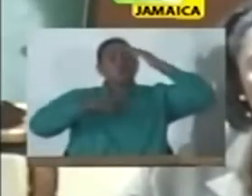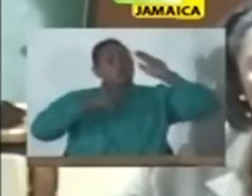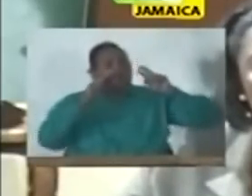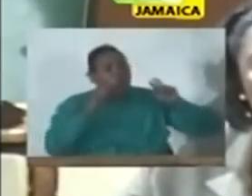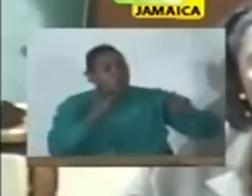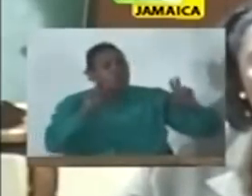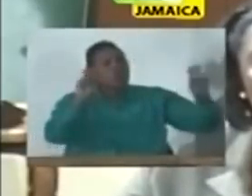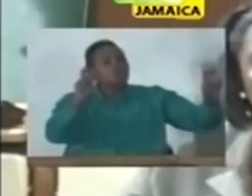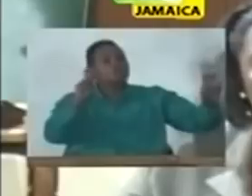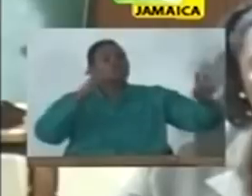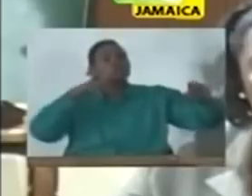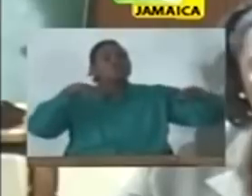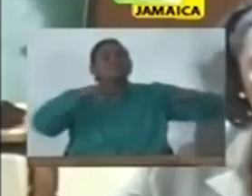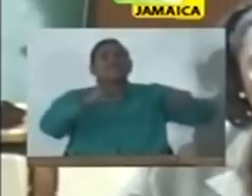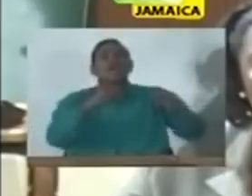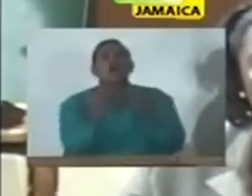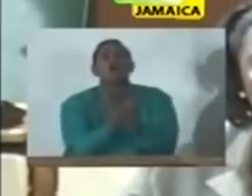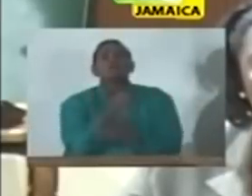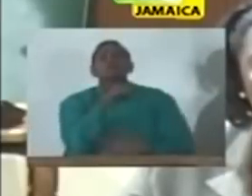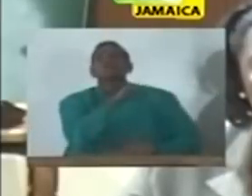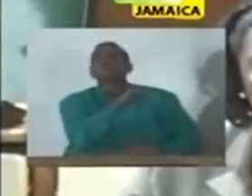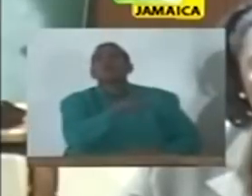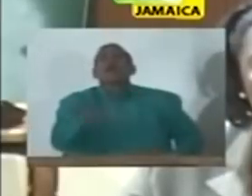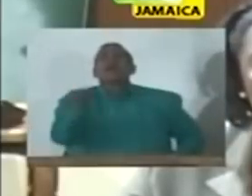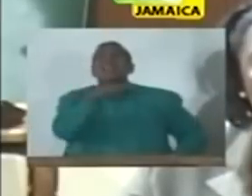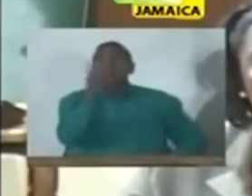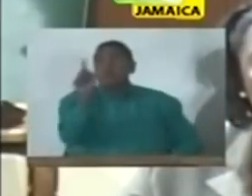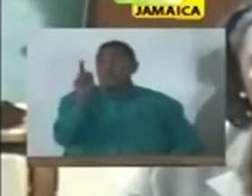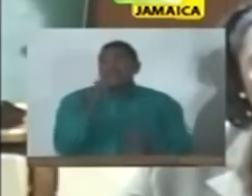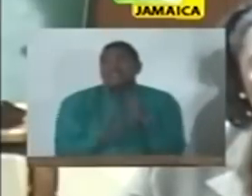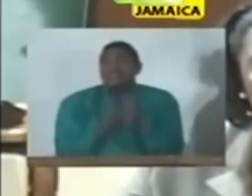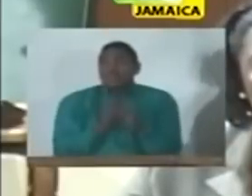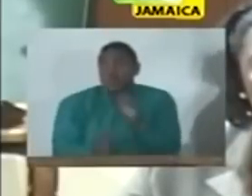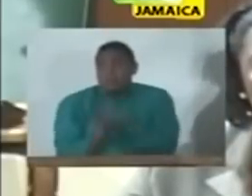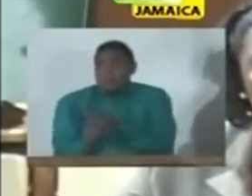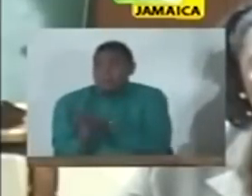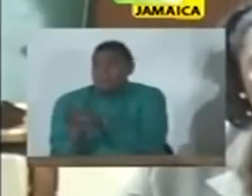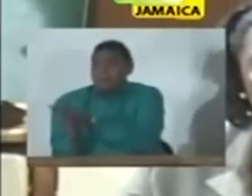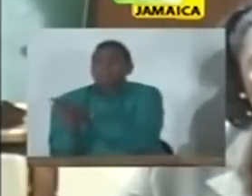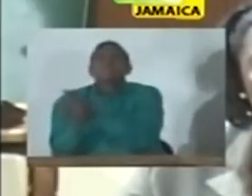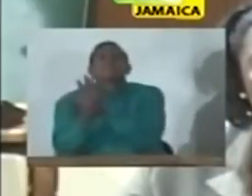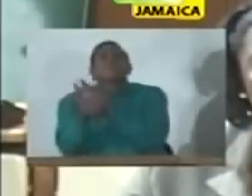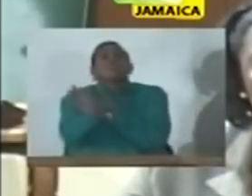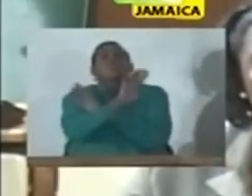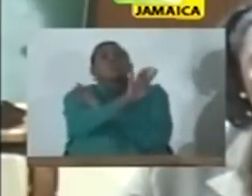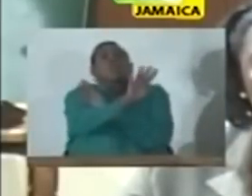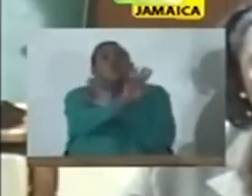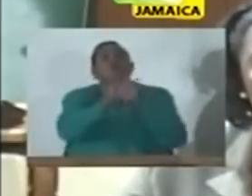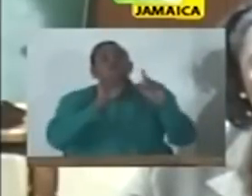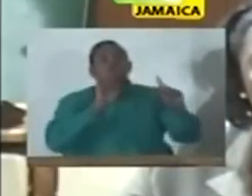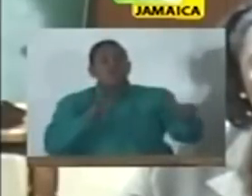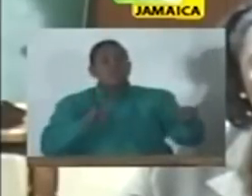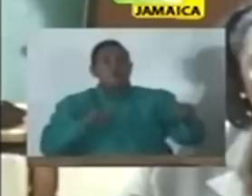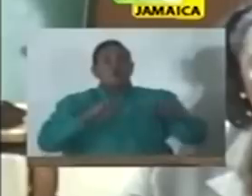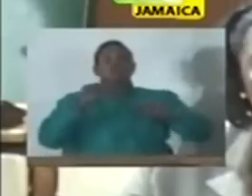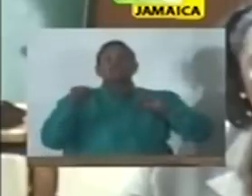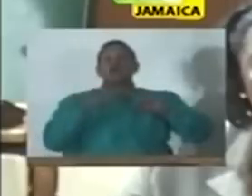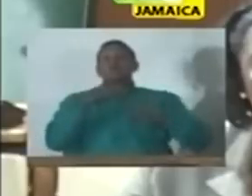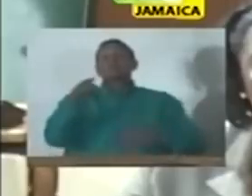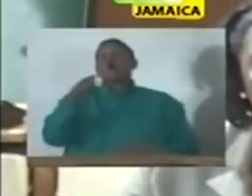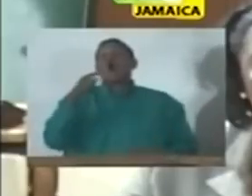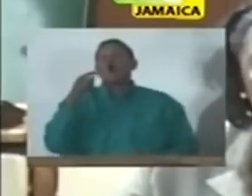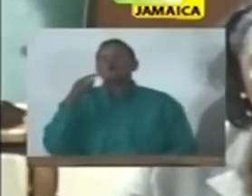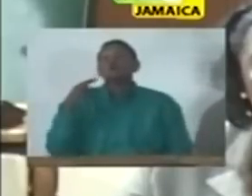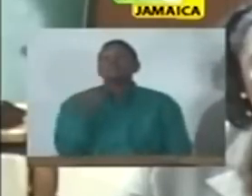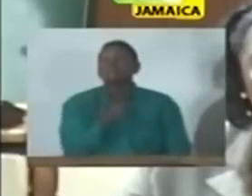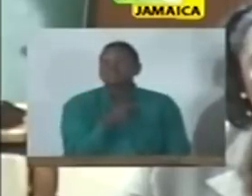the opportunity to remind them that where they have difficulties, that their reports about maltreatment